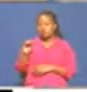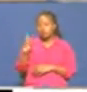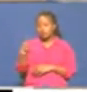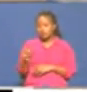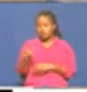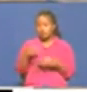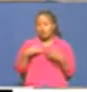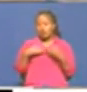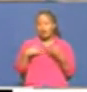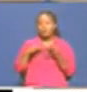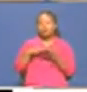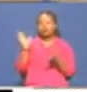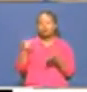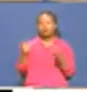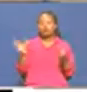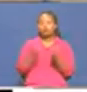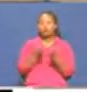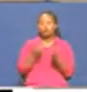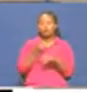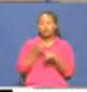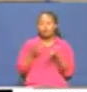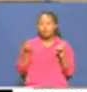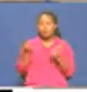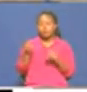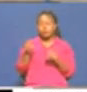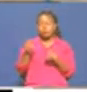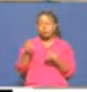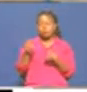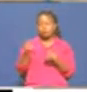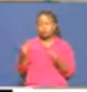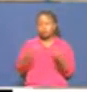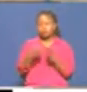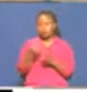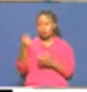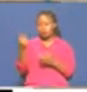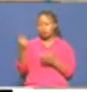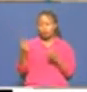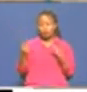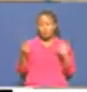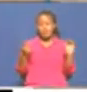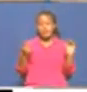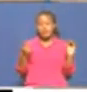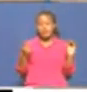of Albatia Francis and Tochukunoruga 2-0. Daniel Mwendwa, Sports.